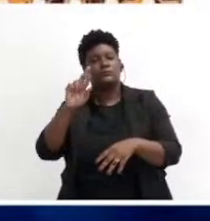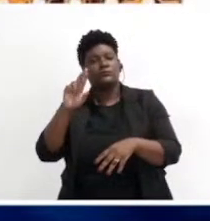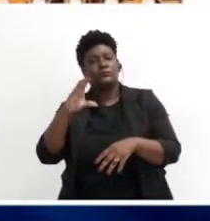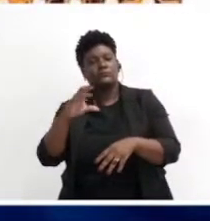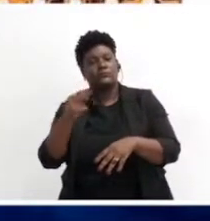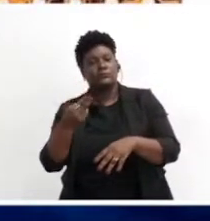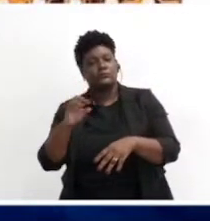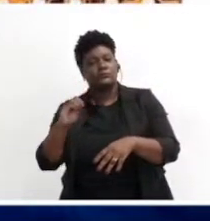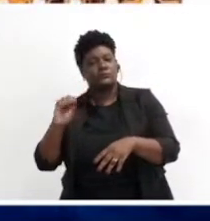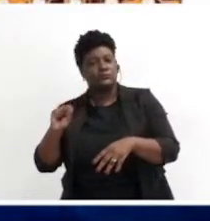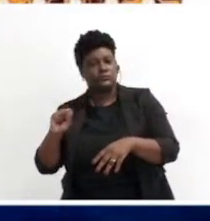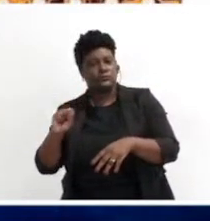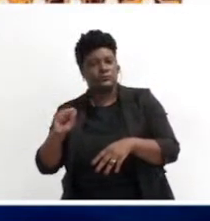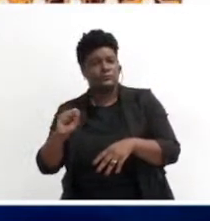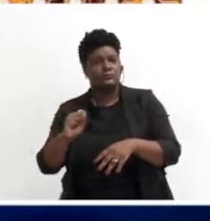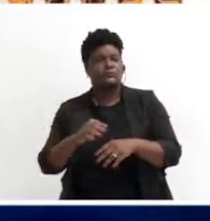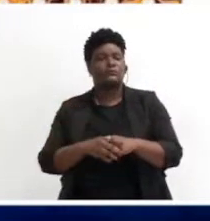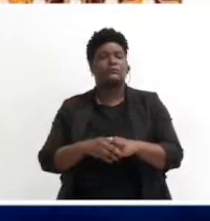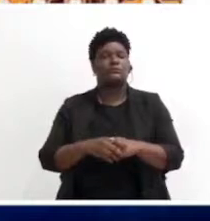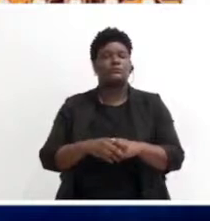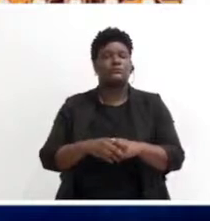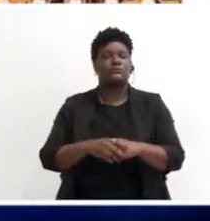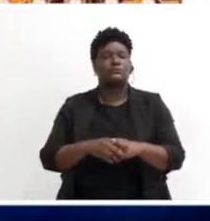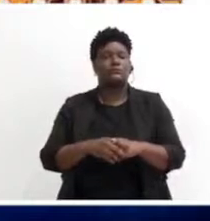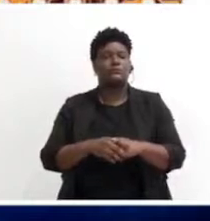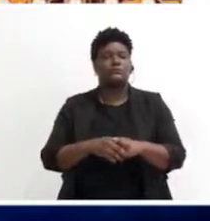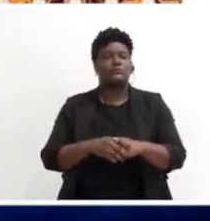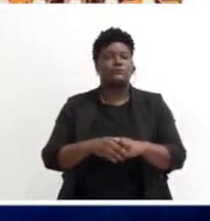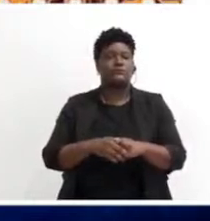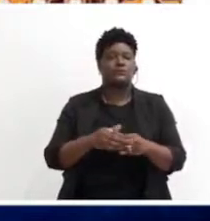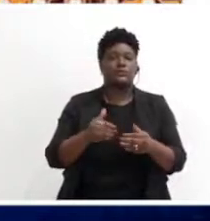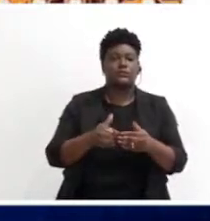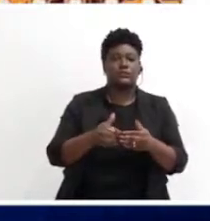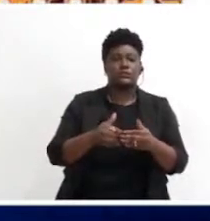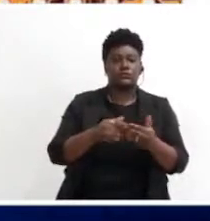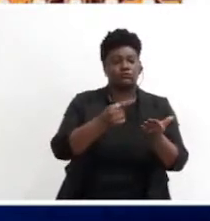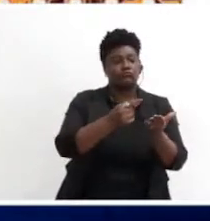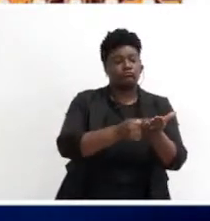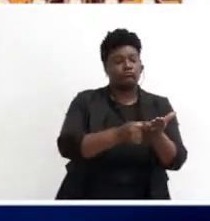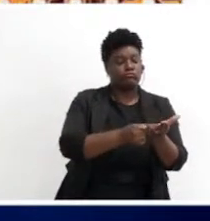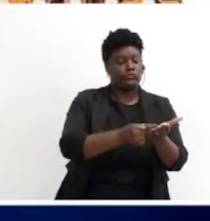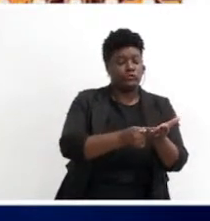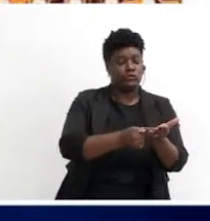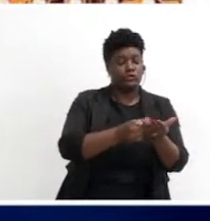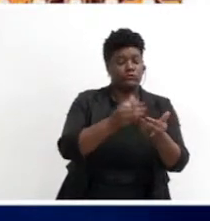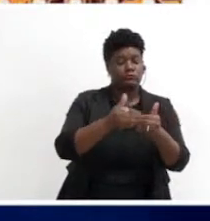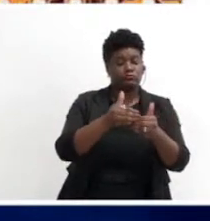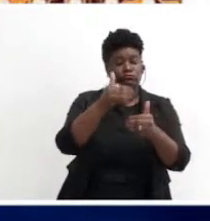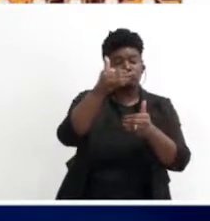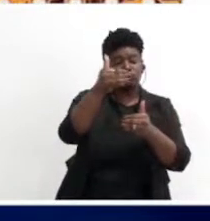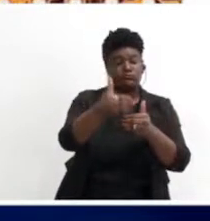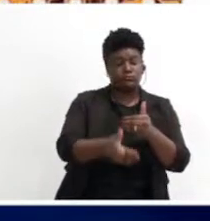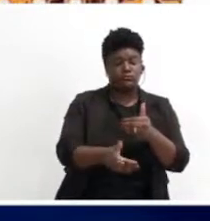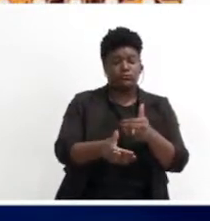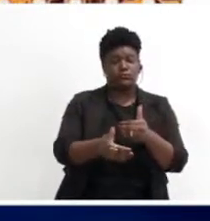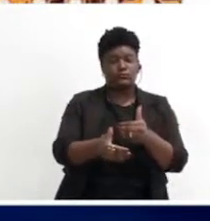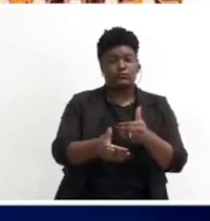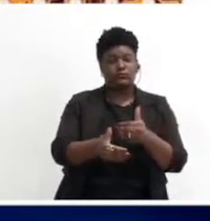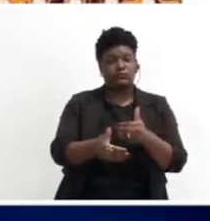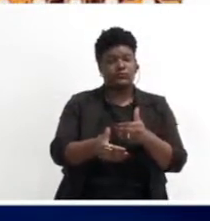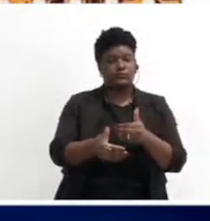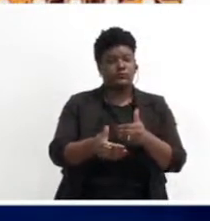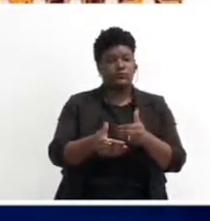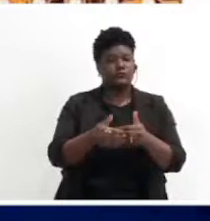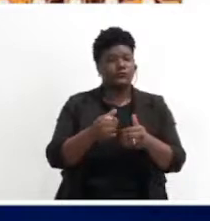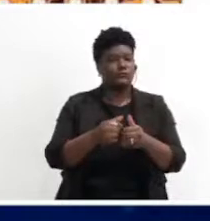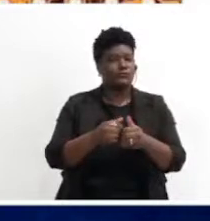the outside of the chip, the outer bond pads, to an internal area array, so that the chip that might have been